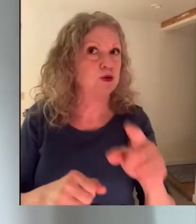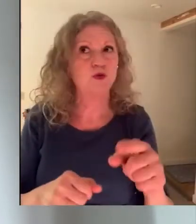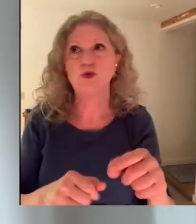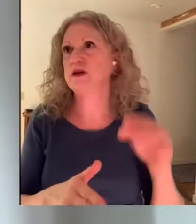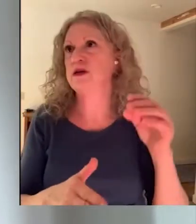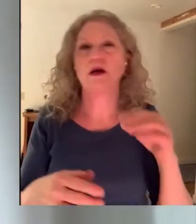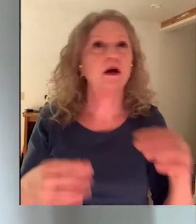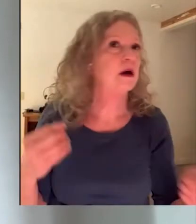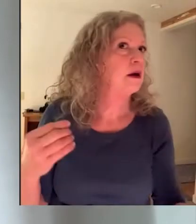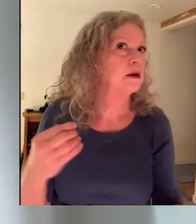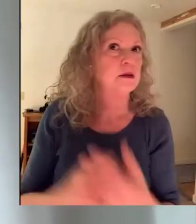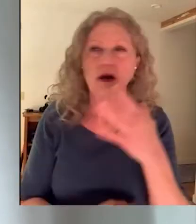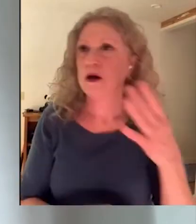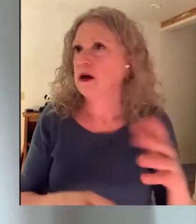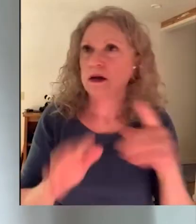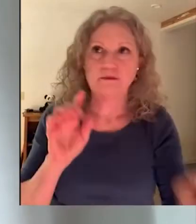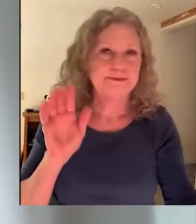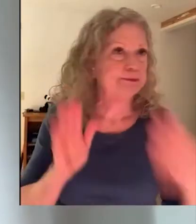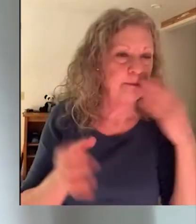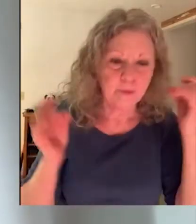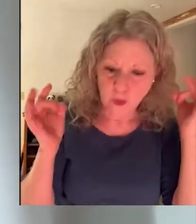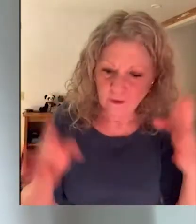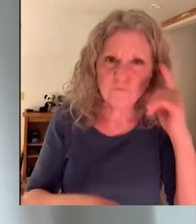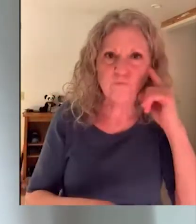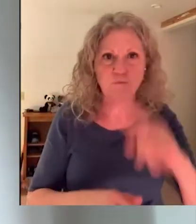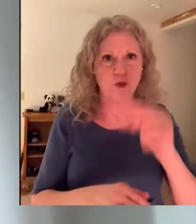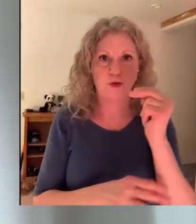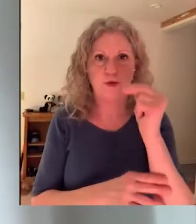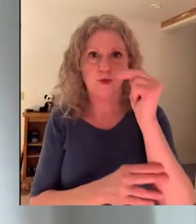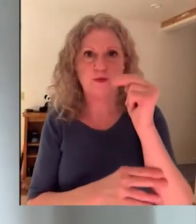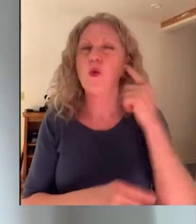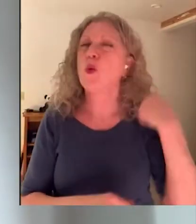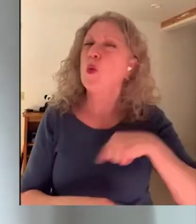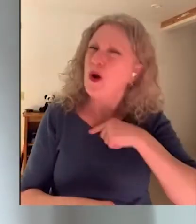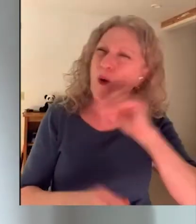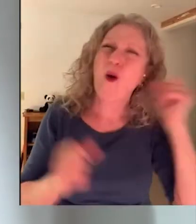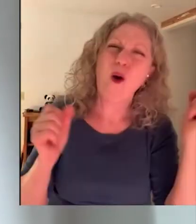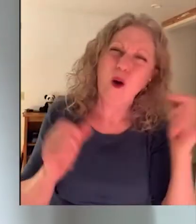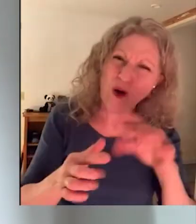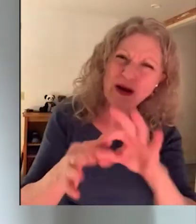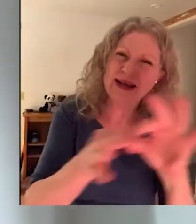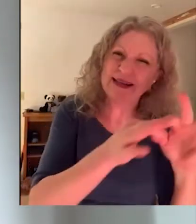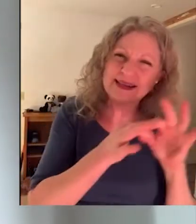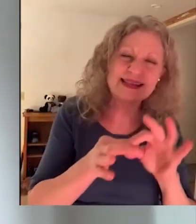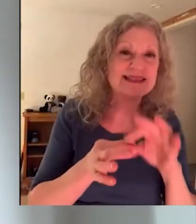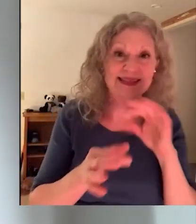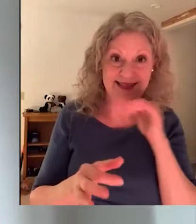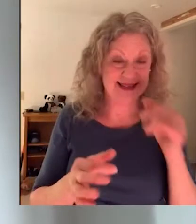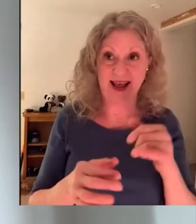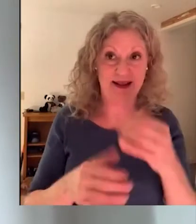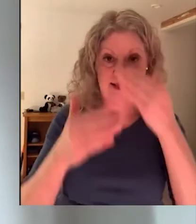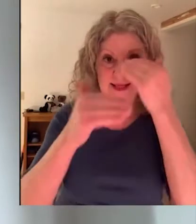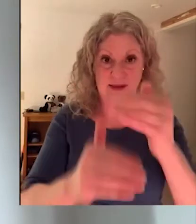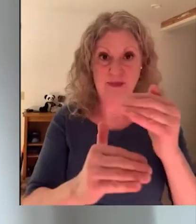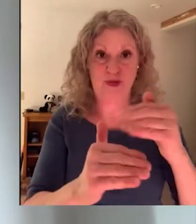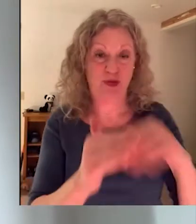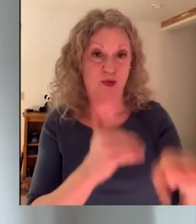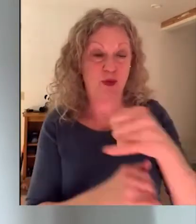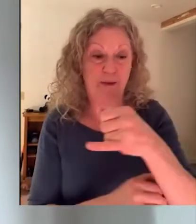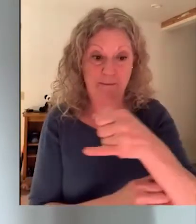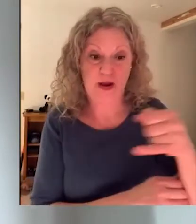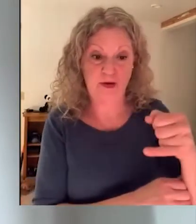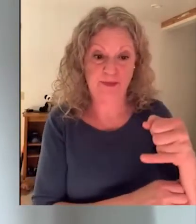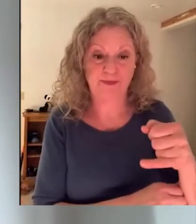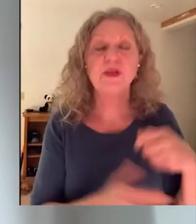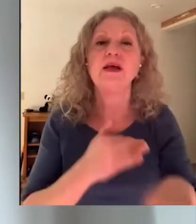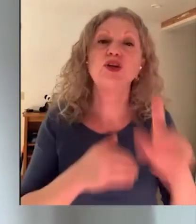unquote. We are all interconnected, not bound by boundaries. In Corinthians, Jesus called